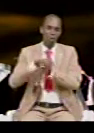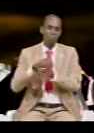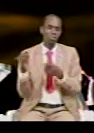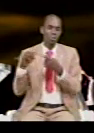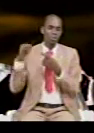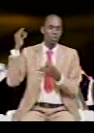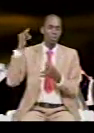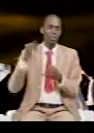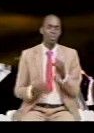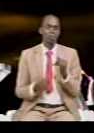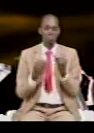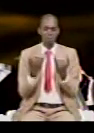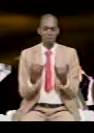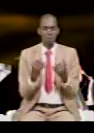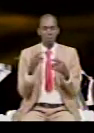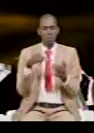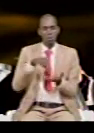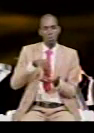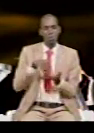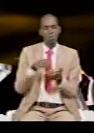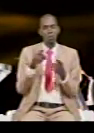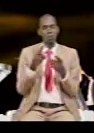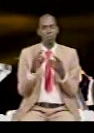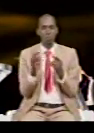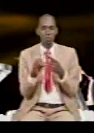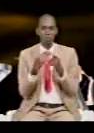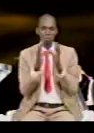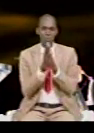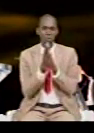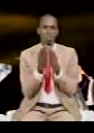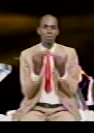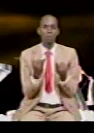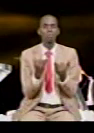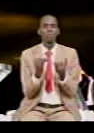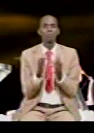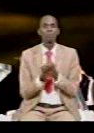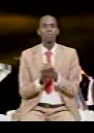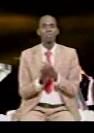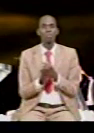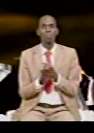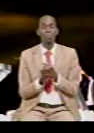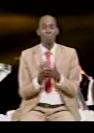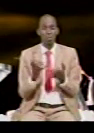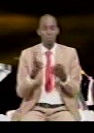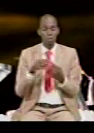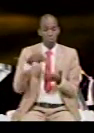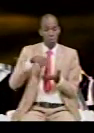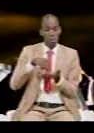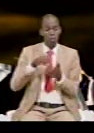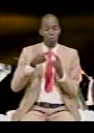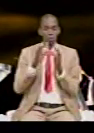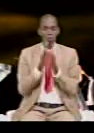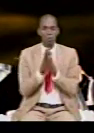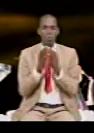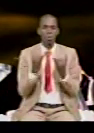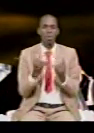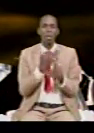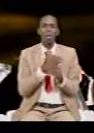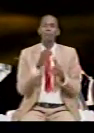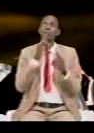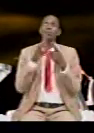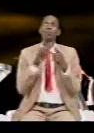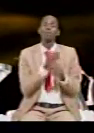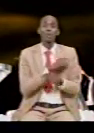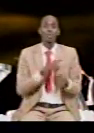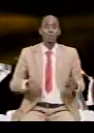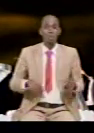go to the Lord in prayer now. I want you to go to the Lord in prayer to go and pray. I want you to talk to the Lord because this